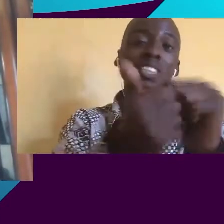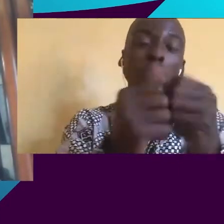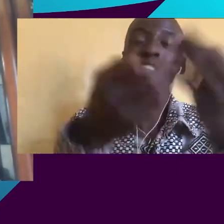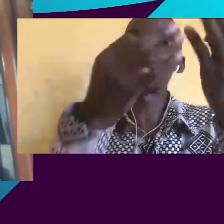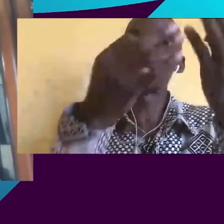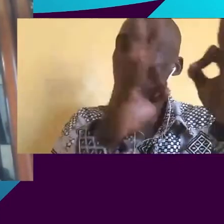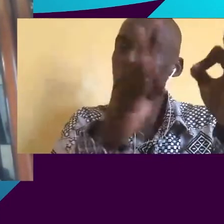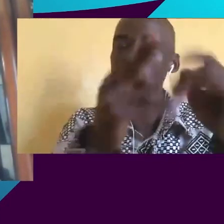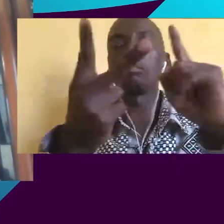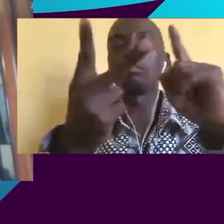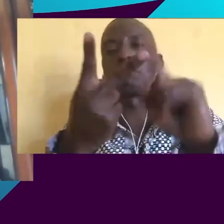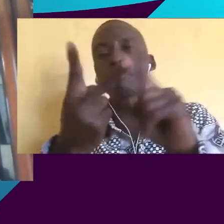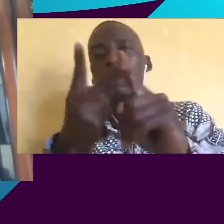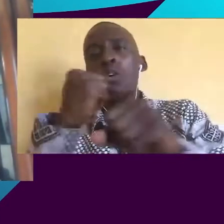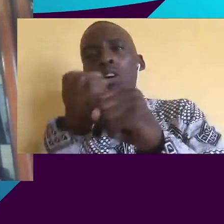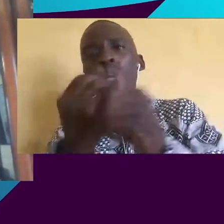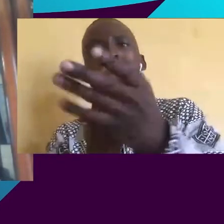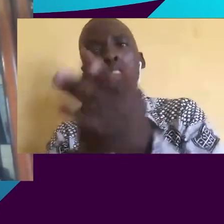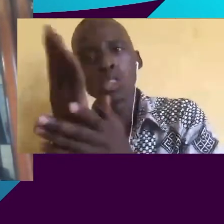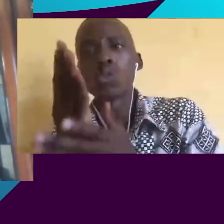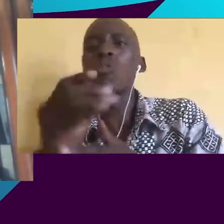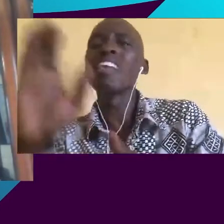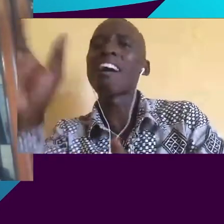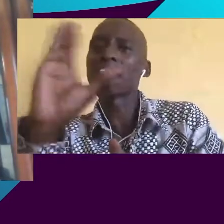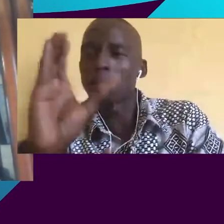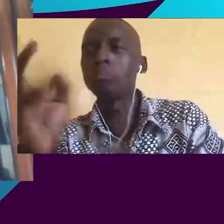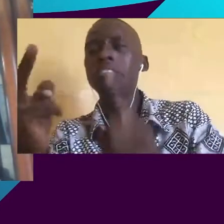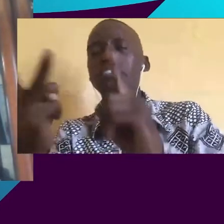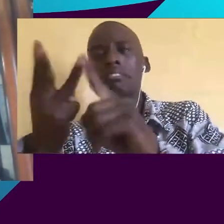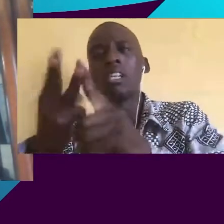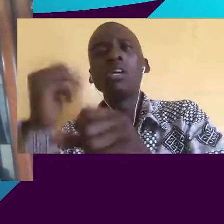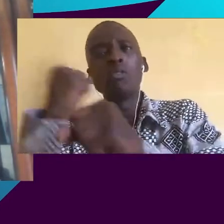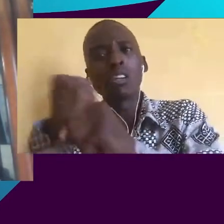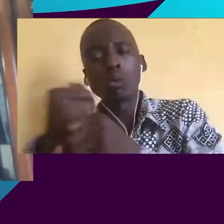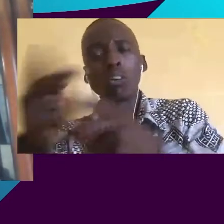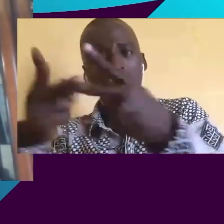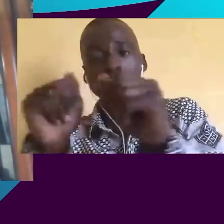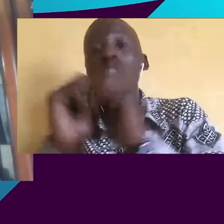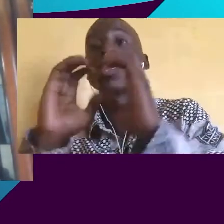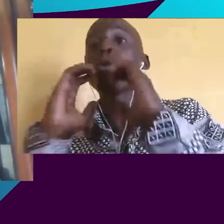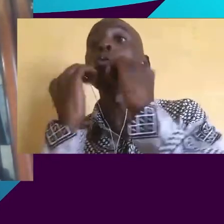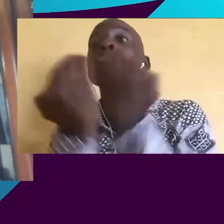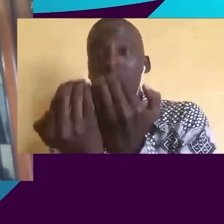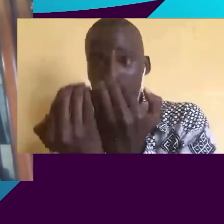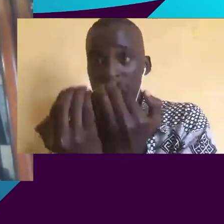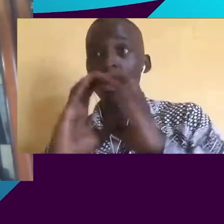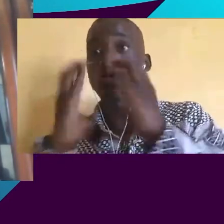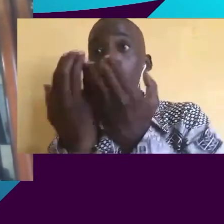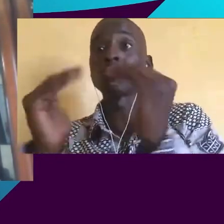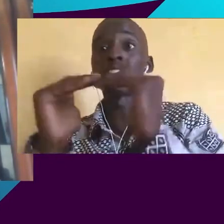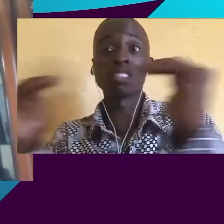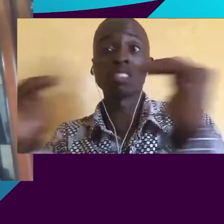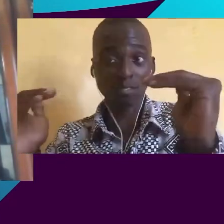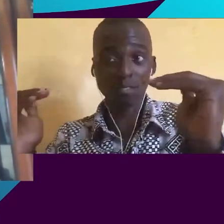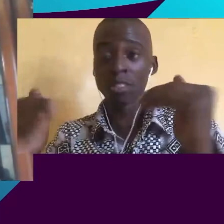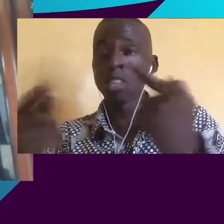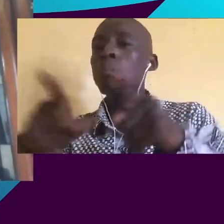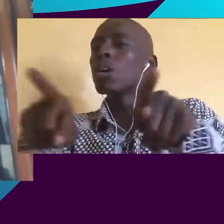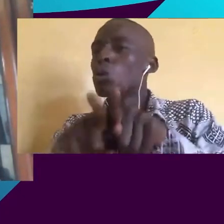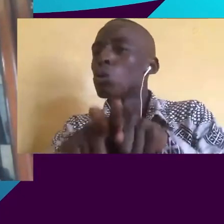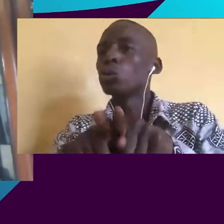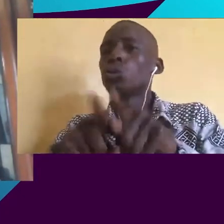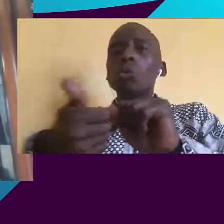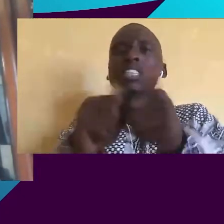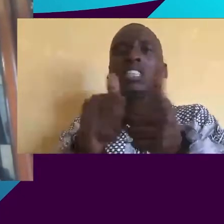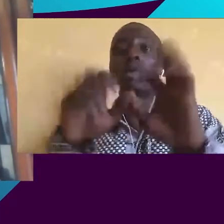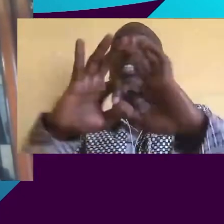you could also work through the clubs, or you could even start with the community at the community level. And then, of course, the sports fraternity. We are